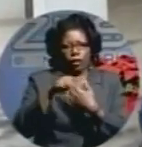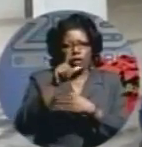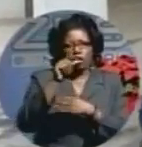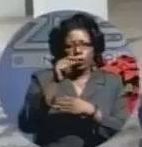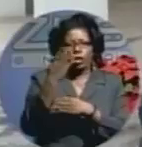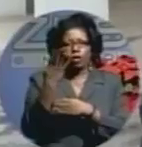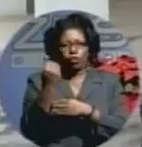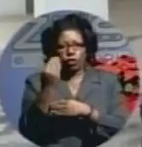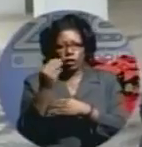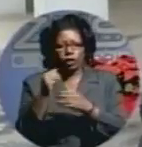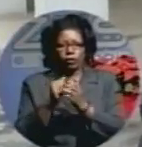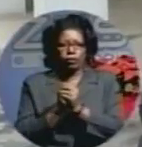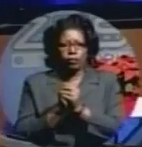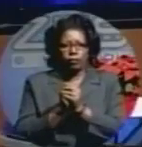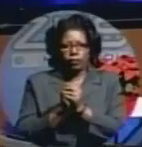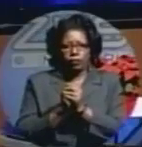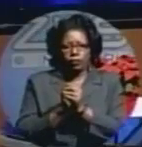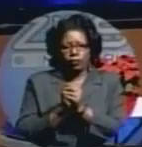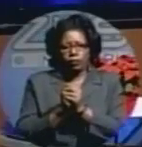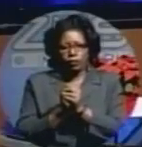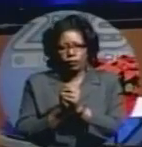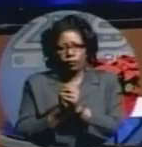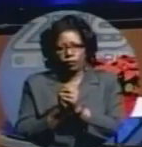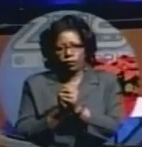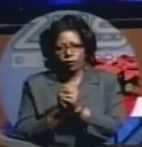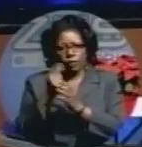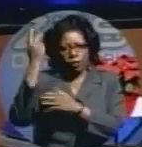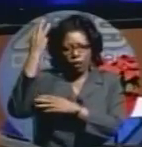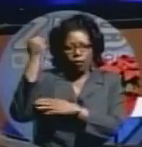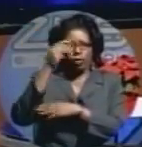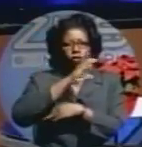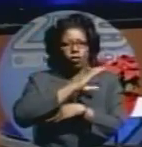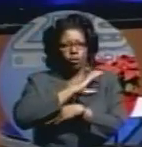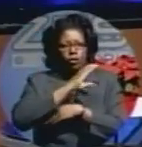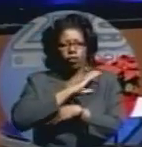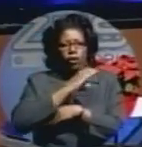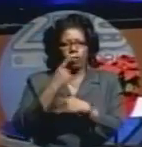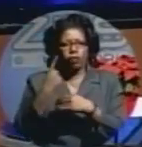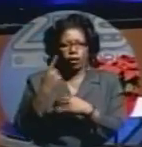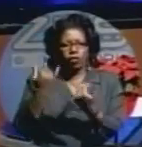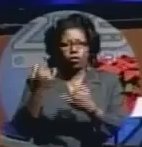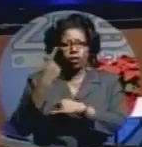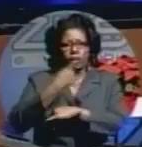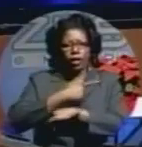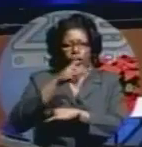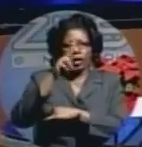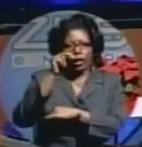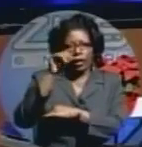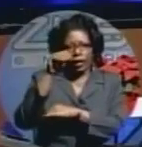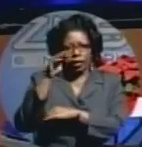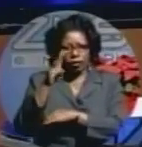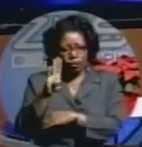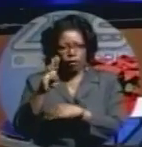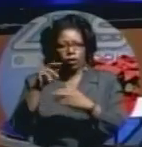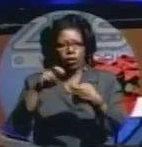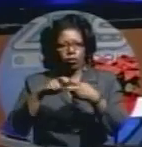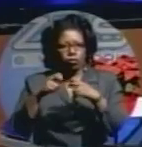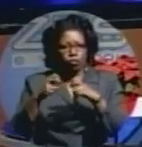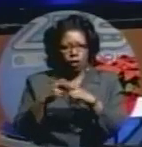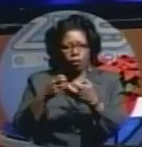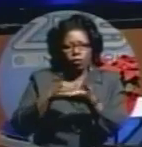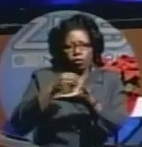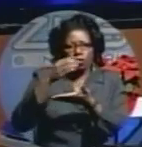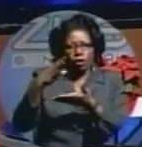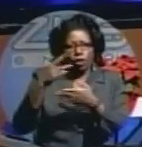Carey, ZNS Network News. Prime Minister Christie commented today on the NIB issue. The salaries of